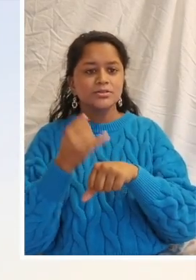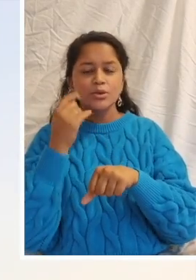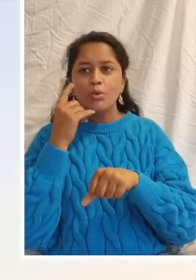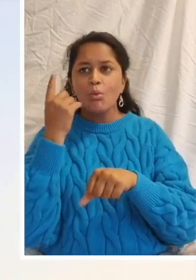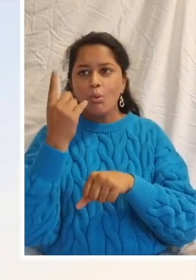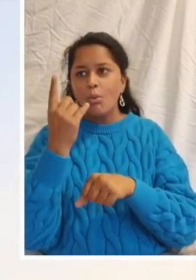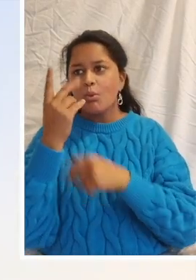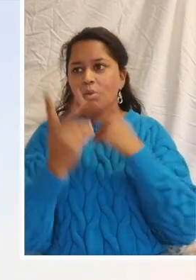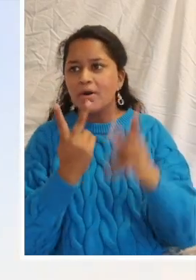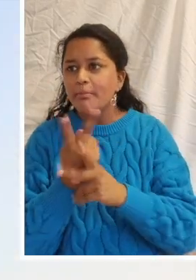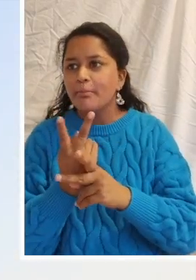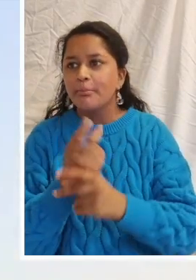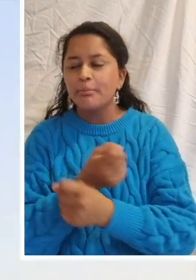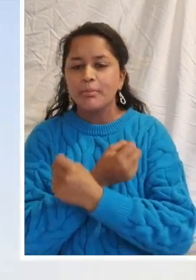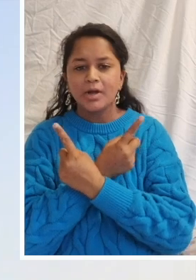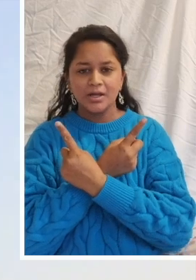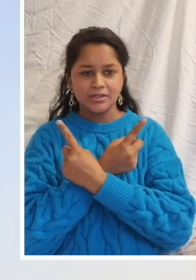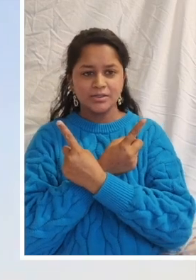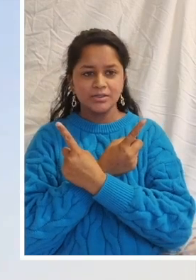For example,